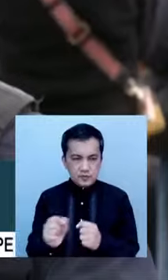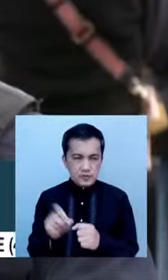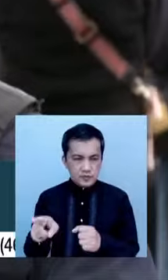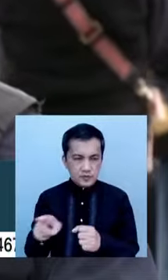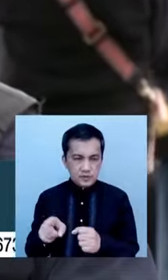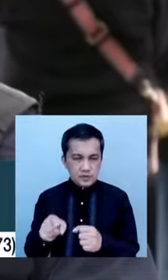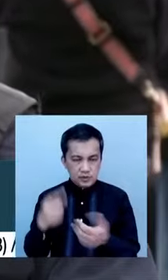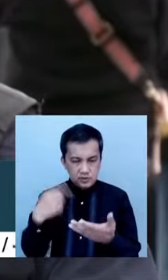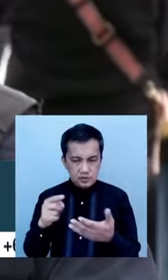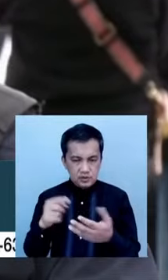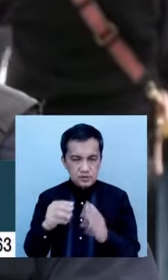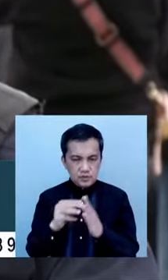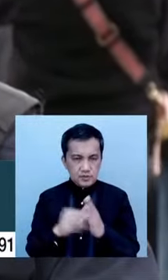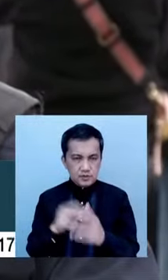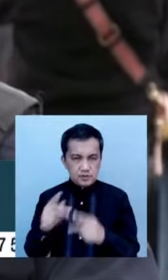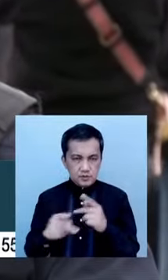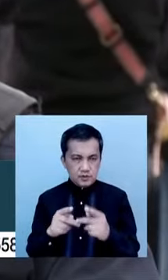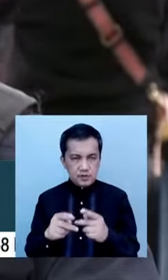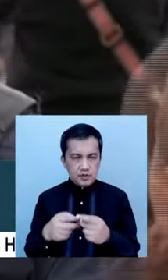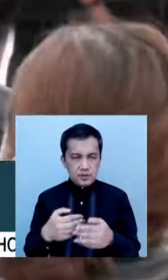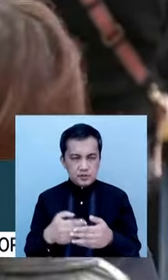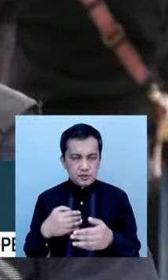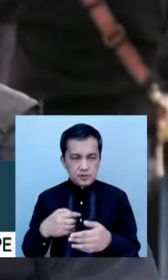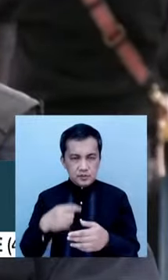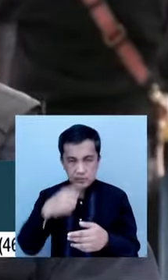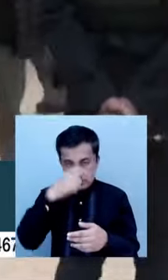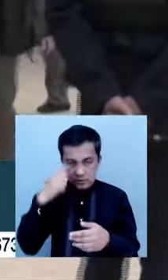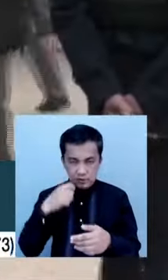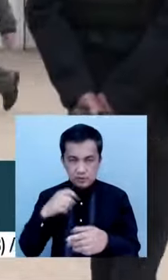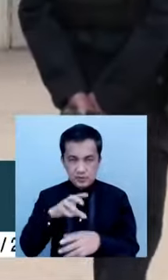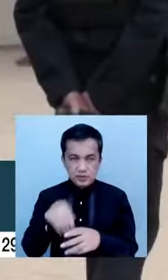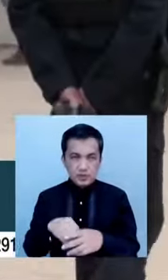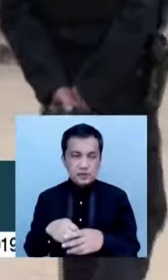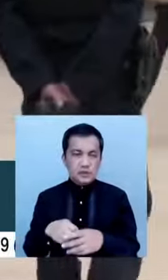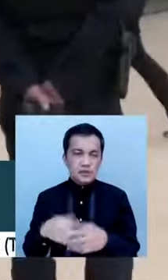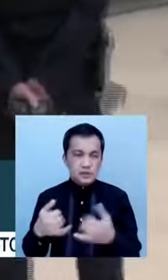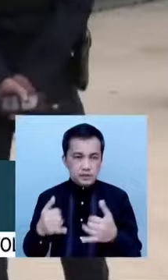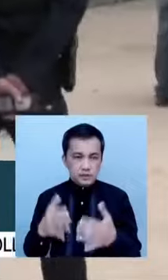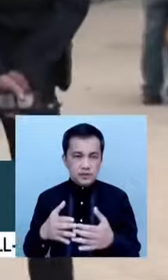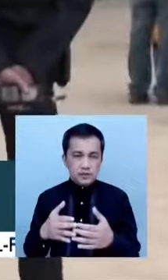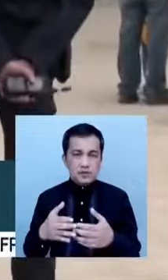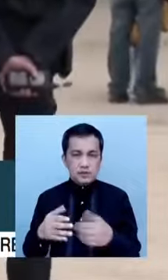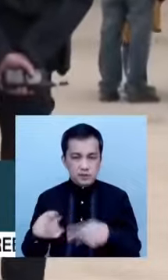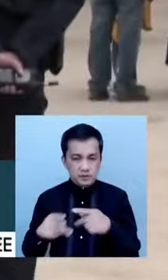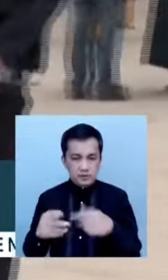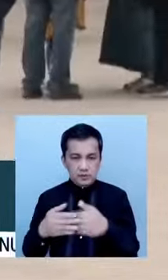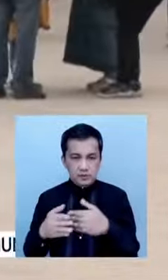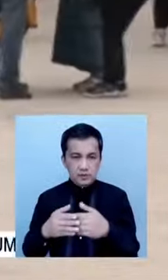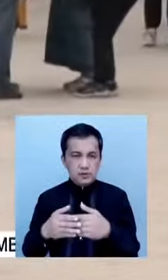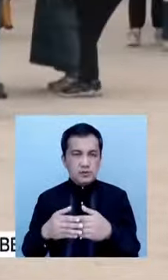people before the Summer Games, including athletes and people living close to key infrastructure.